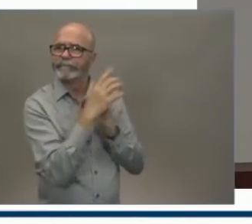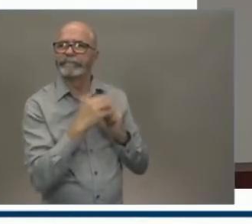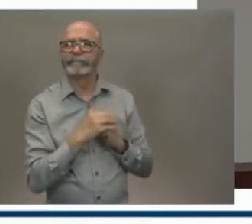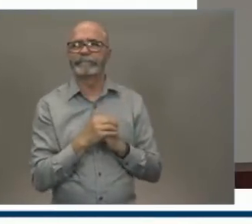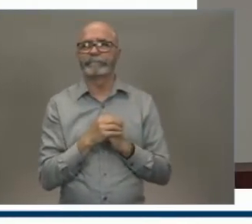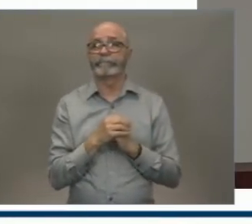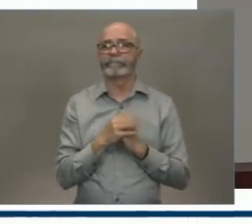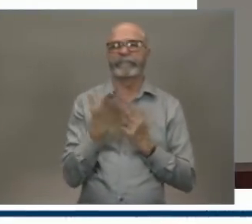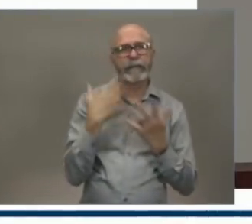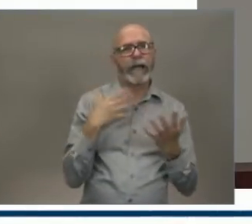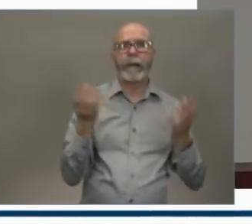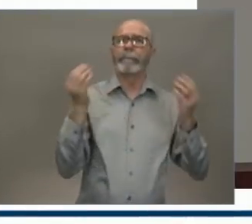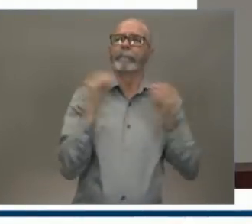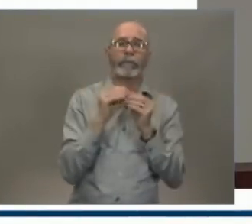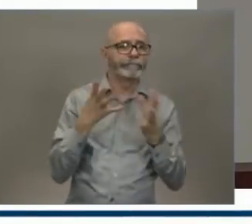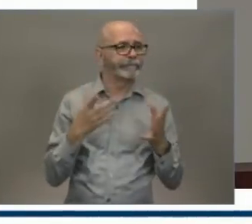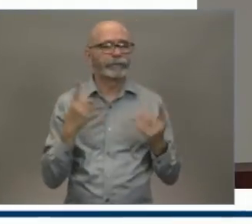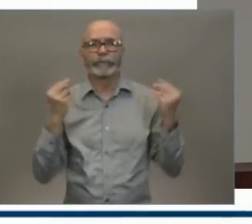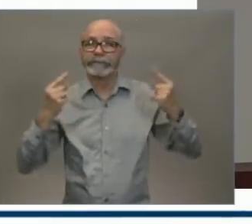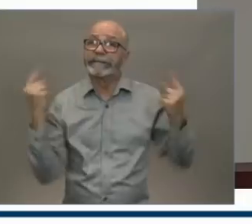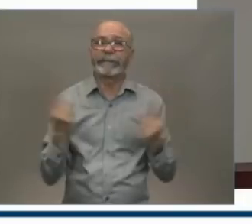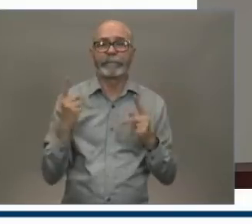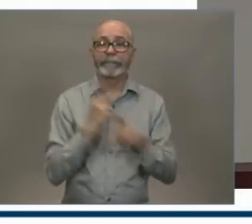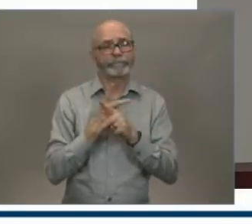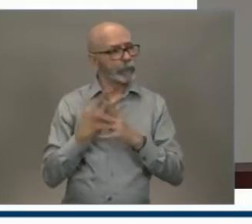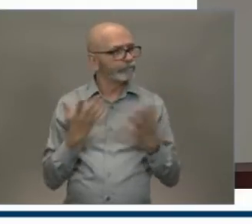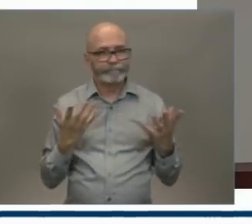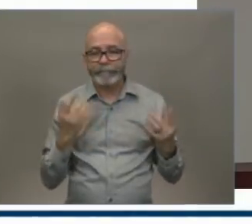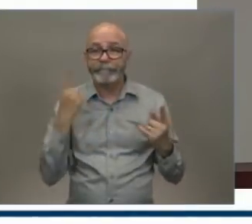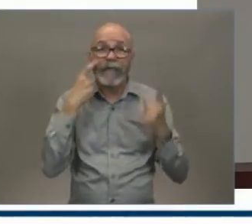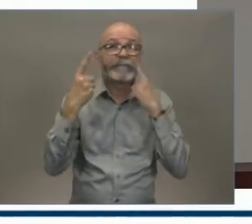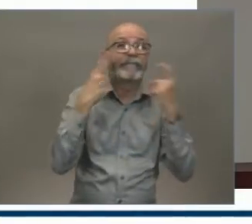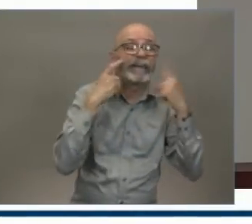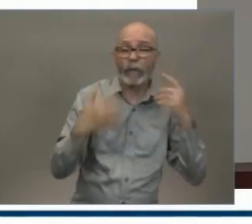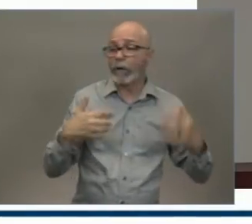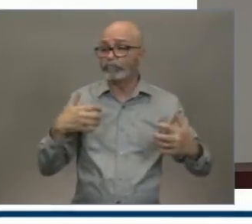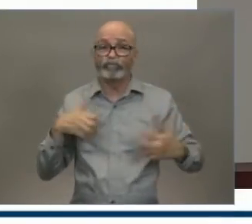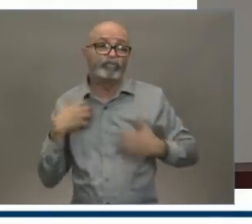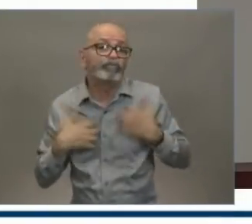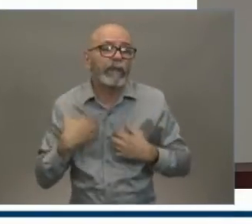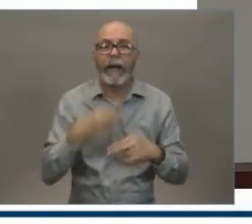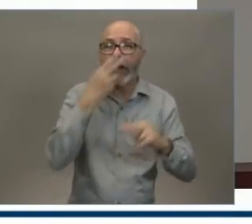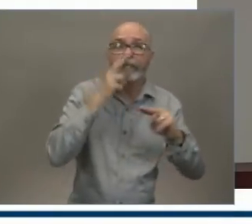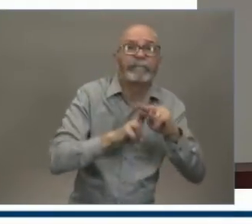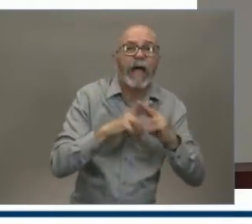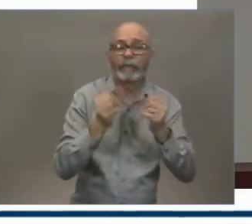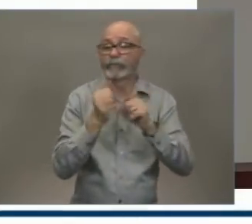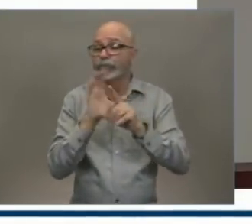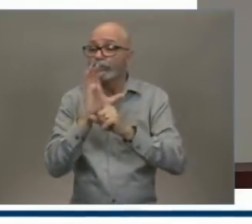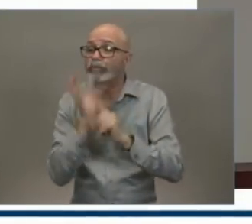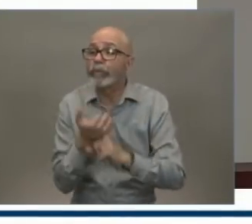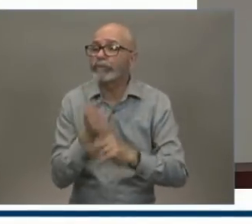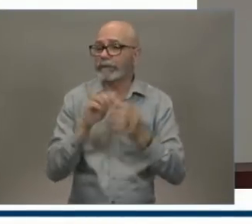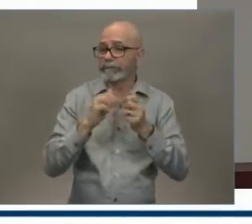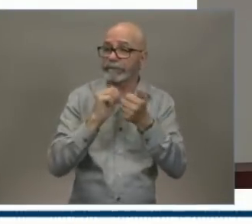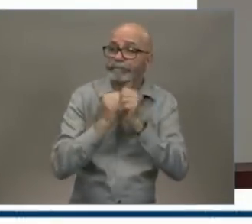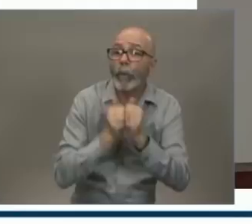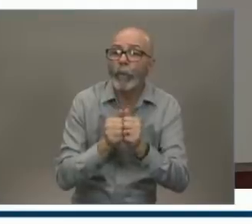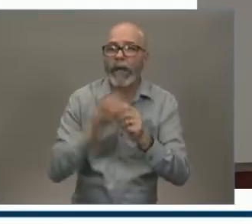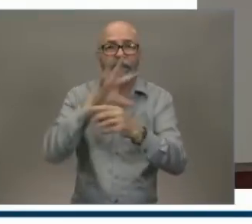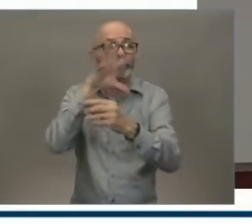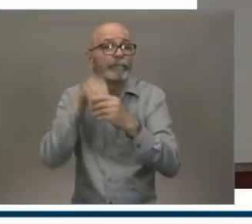and connected in their communities, but in a safe way. So those are what drives our decision-making, the epidemiology and